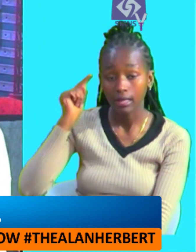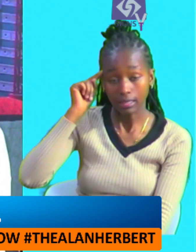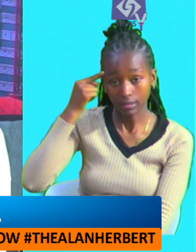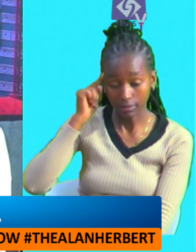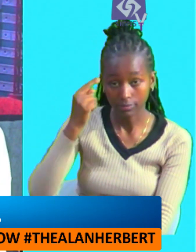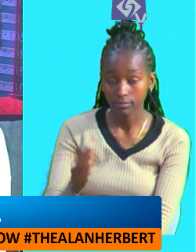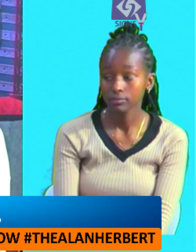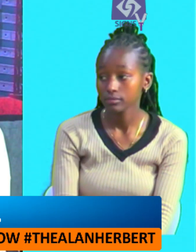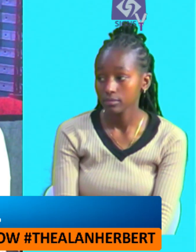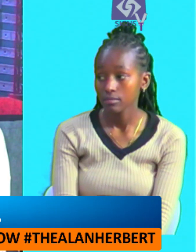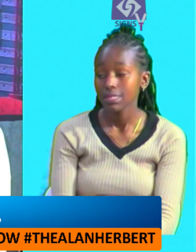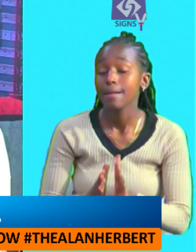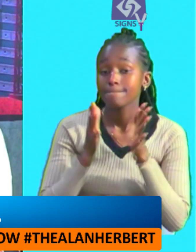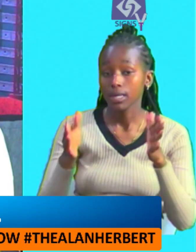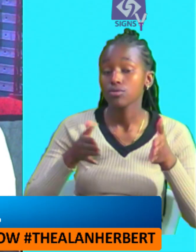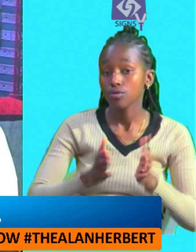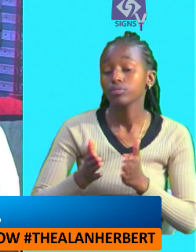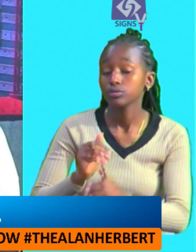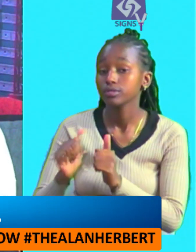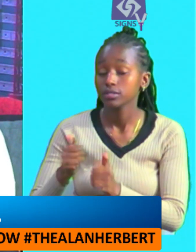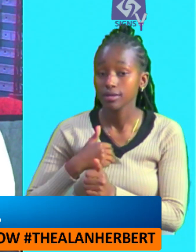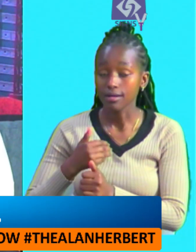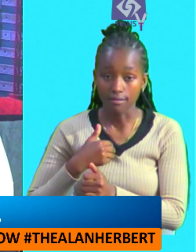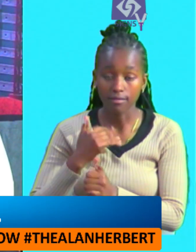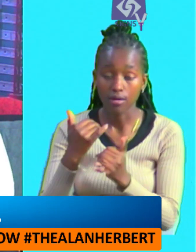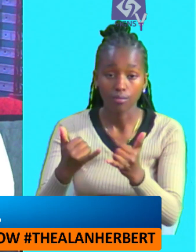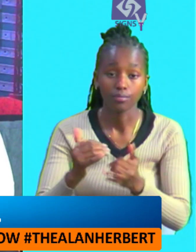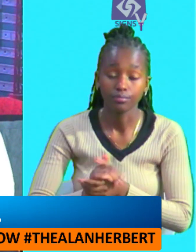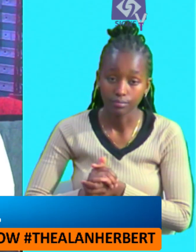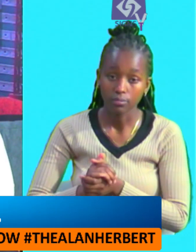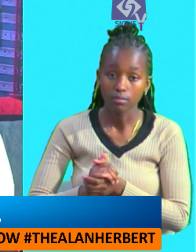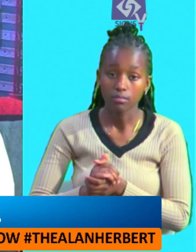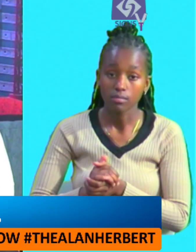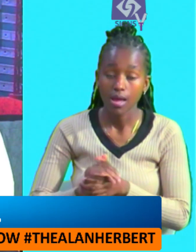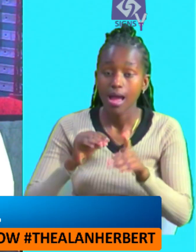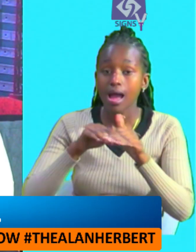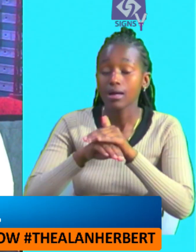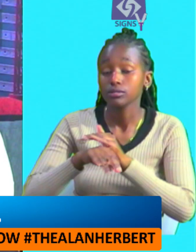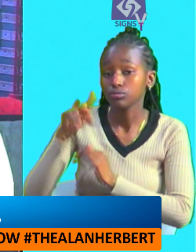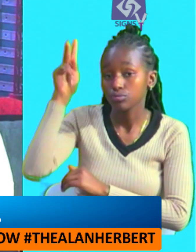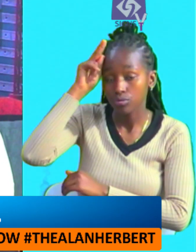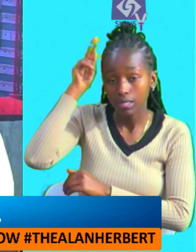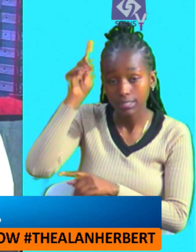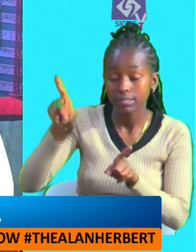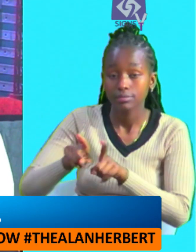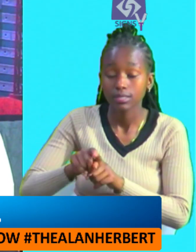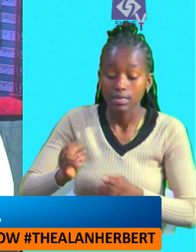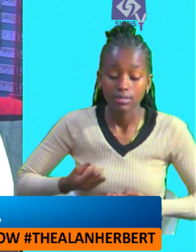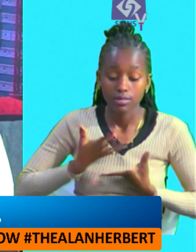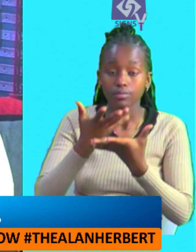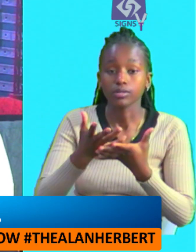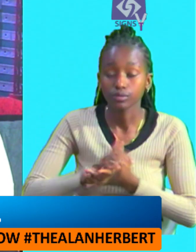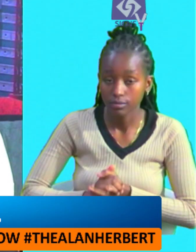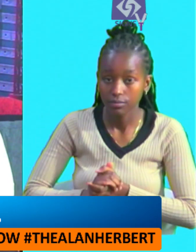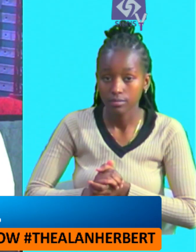what he meant by living life. Because he's an interesting fella.